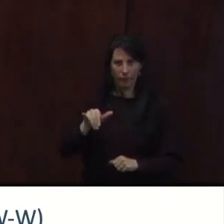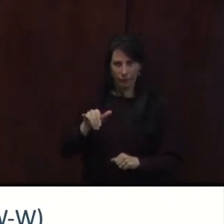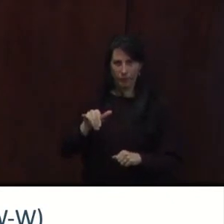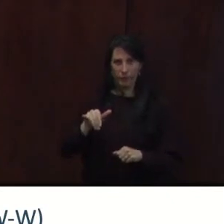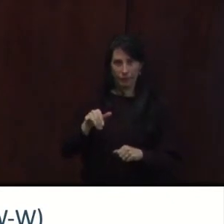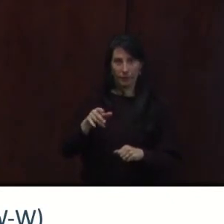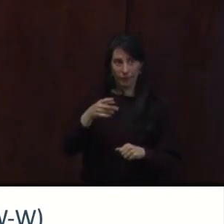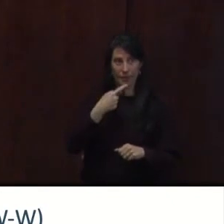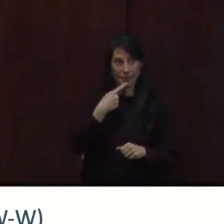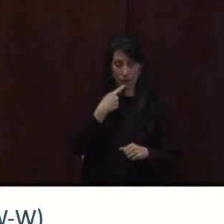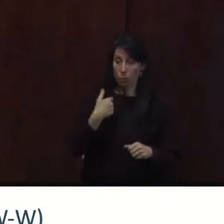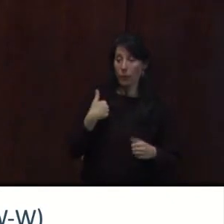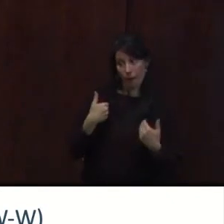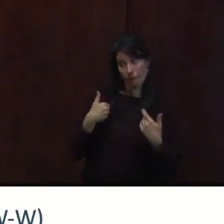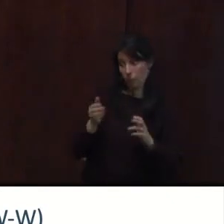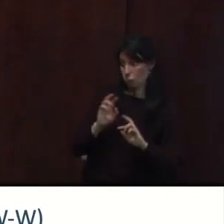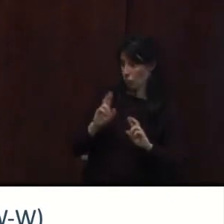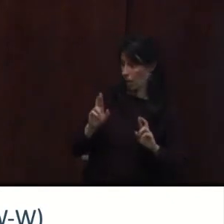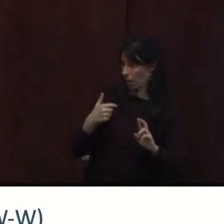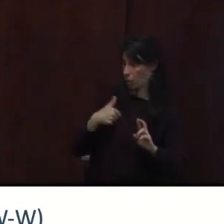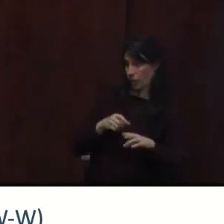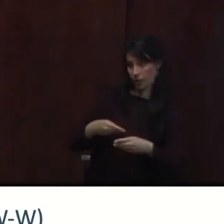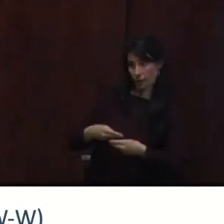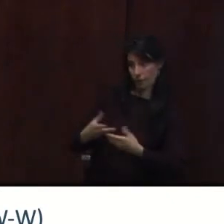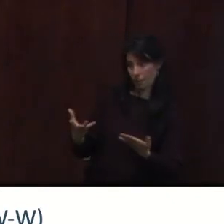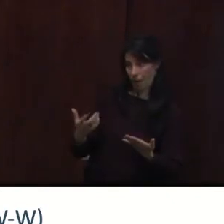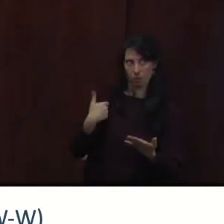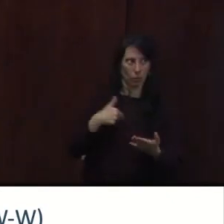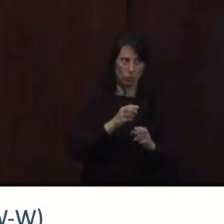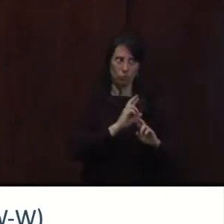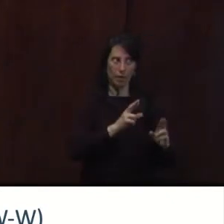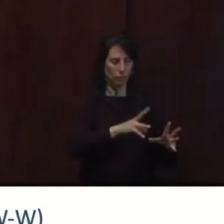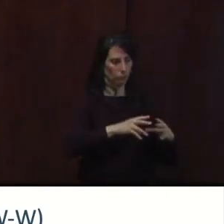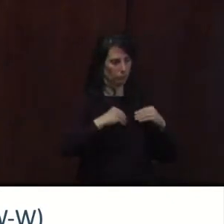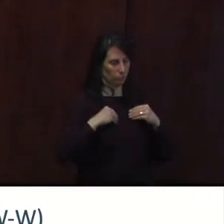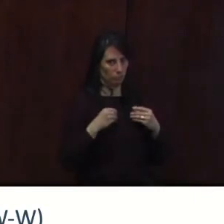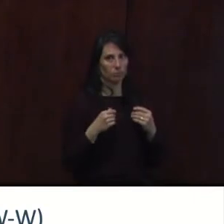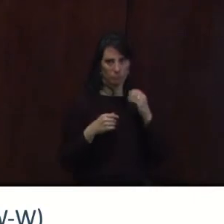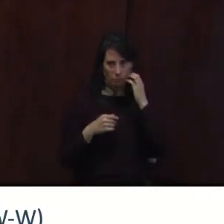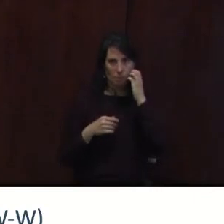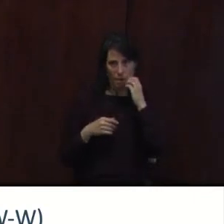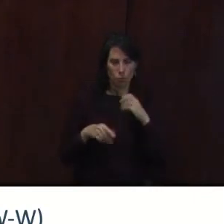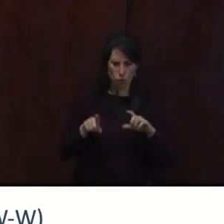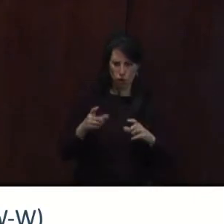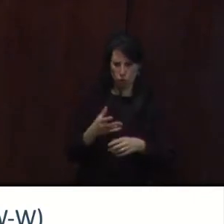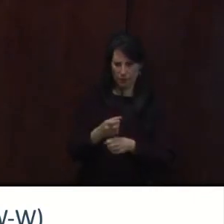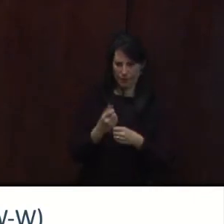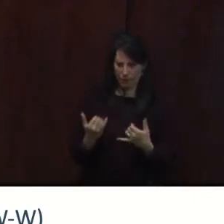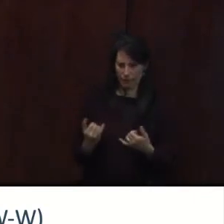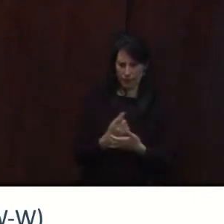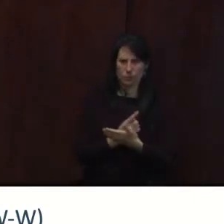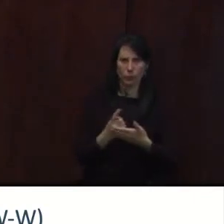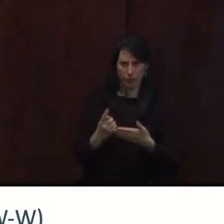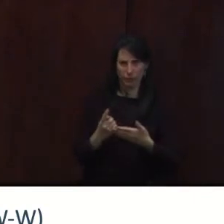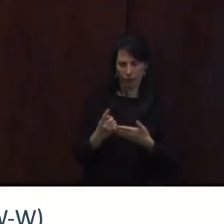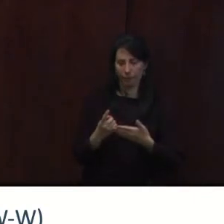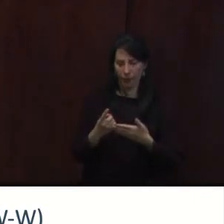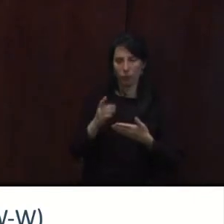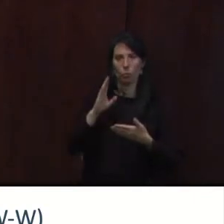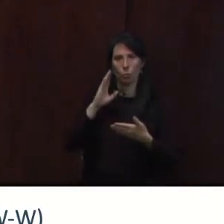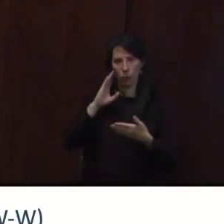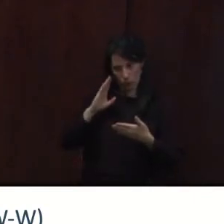out, share those with us. And it should be here by the end of the week. Yeah, and this week should be here by the end of the week, and that's going to go to our appointments for the following